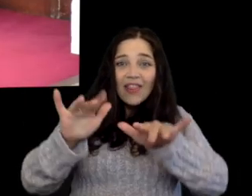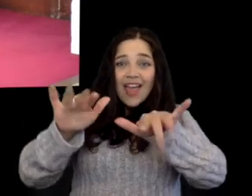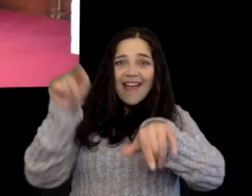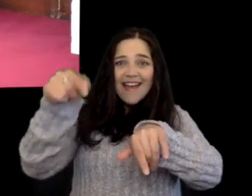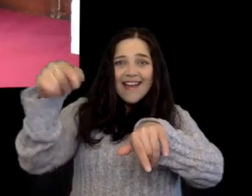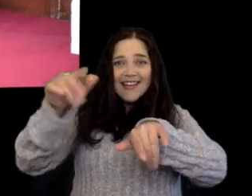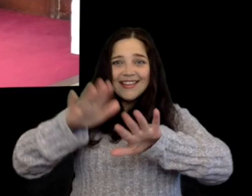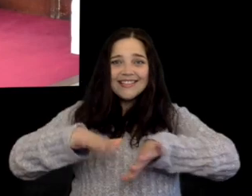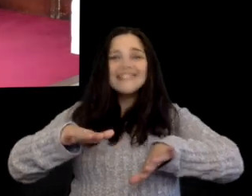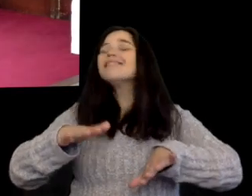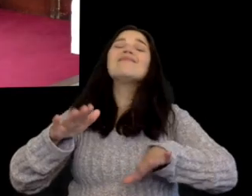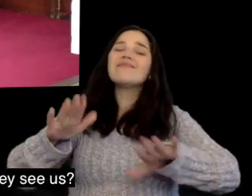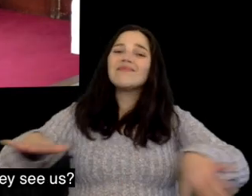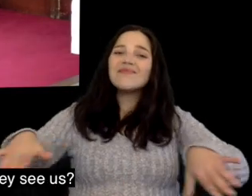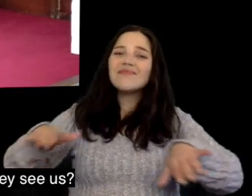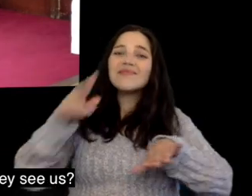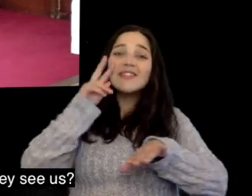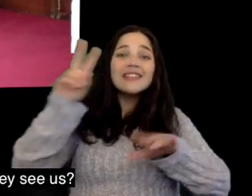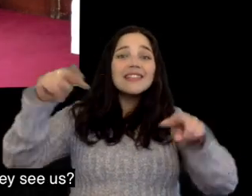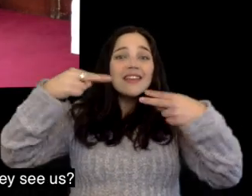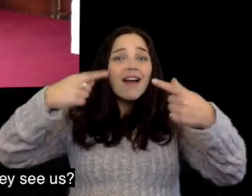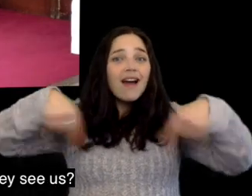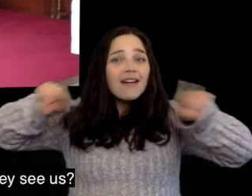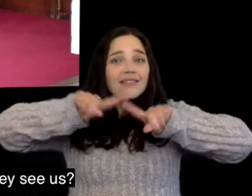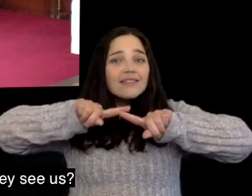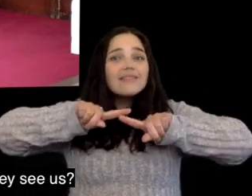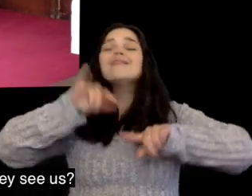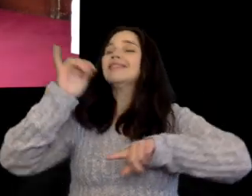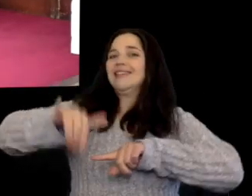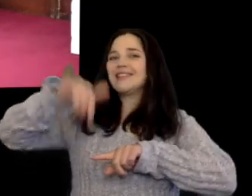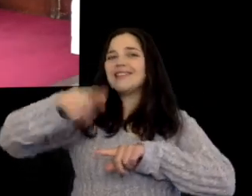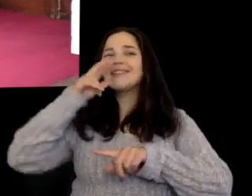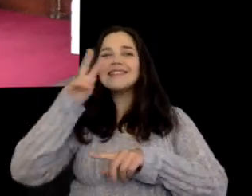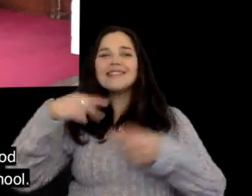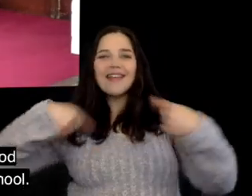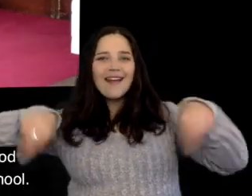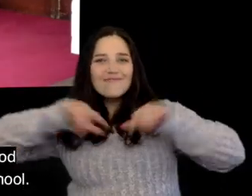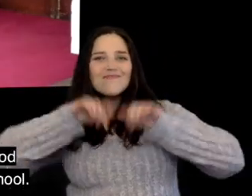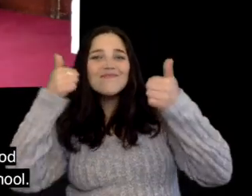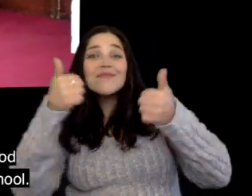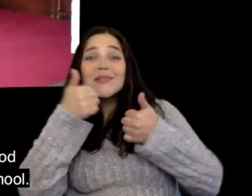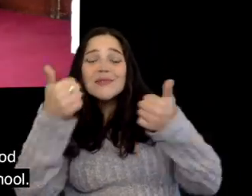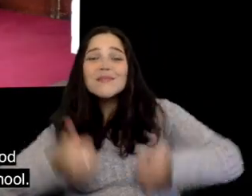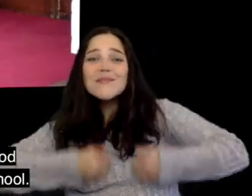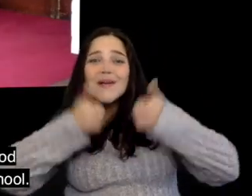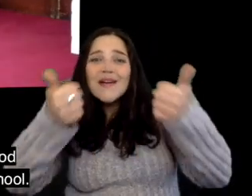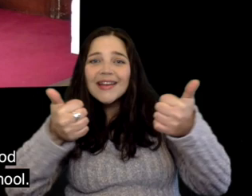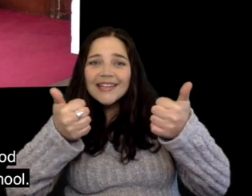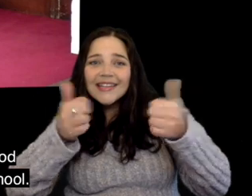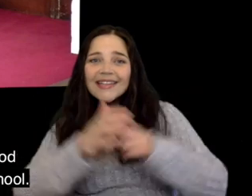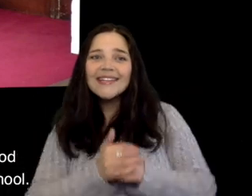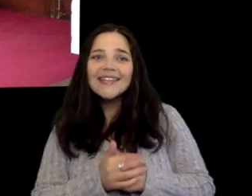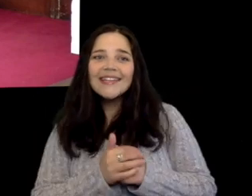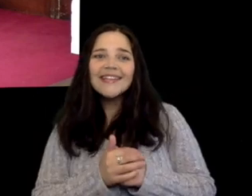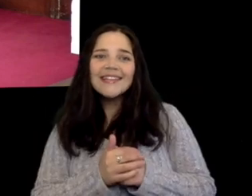There they are. I think they can they see us? Yep. They can, so can we just, good morning, Sunday